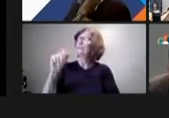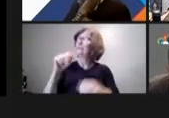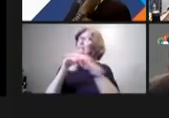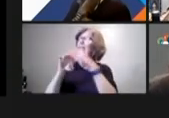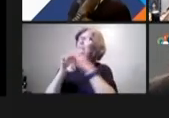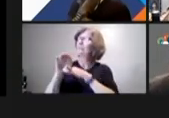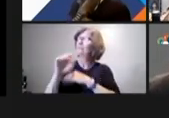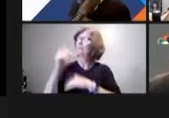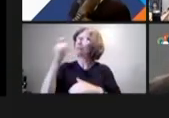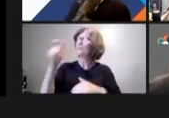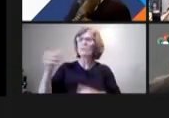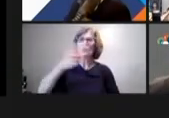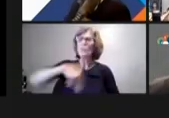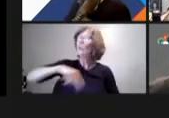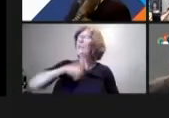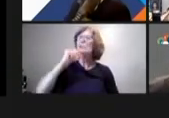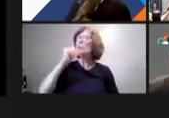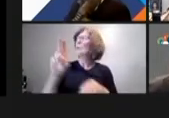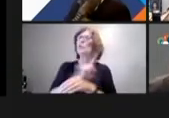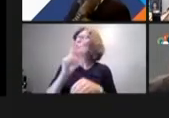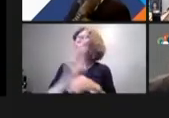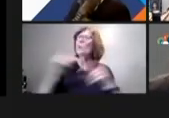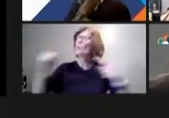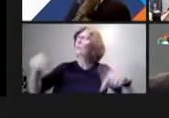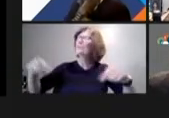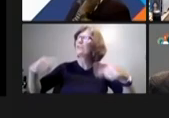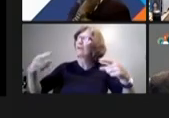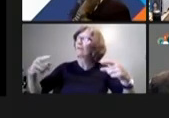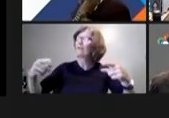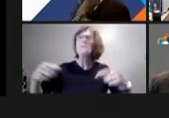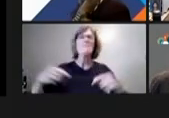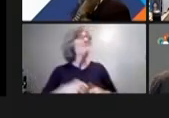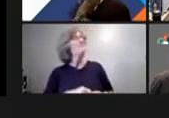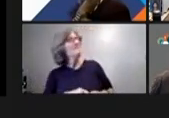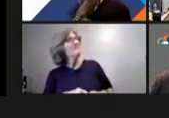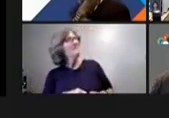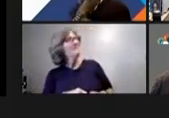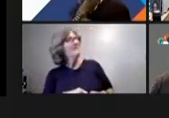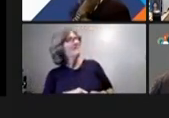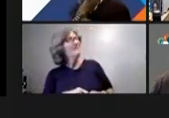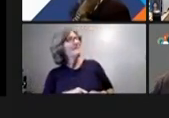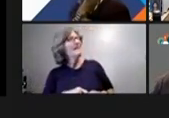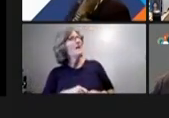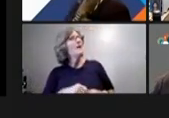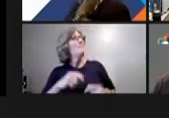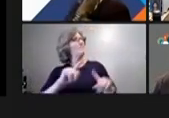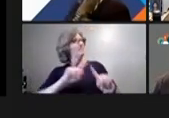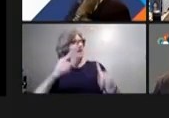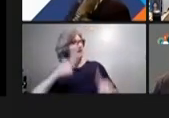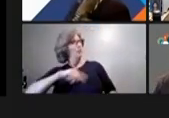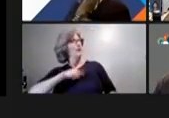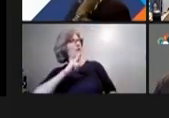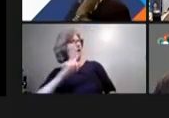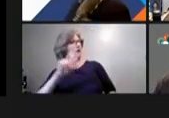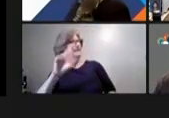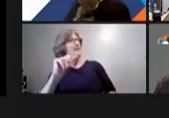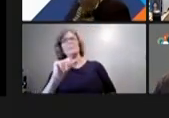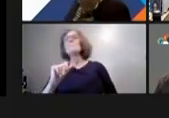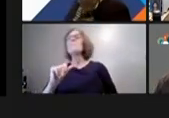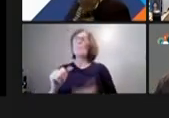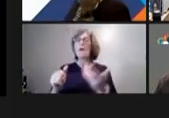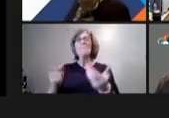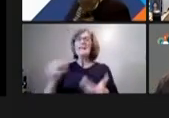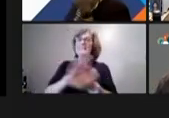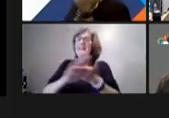wheelchair accessibility. Deafness does not require a roll-in shower. It may sometimes, those rooms, for